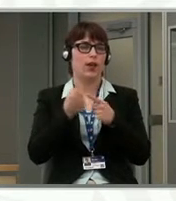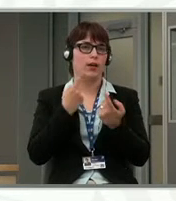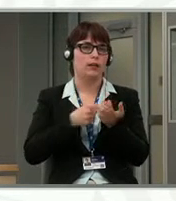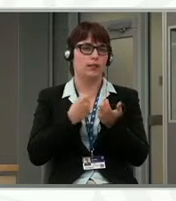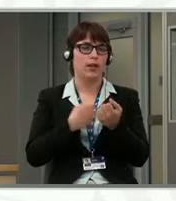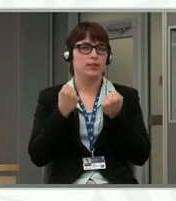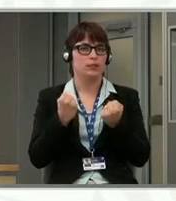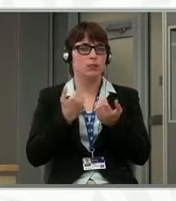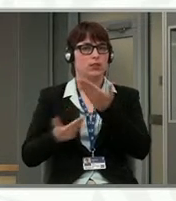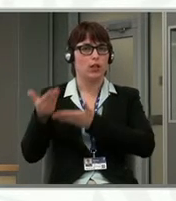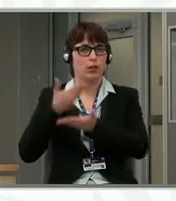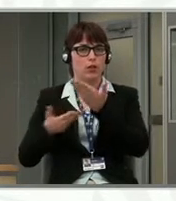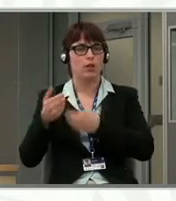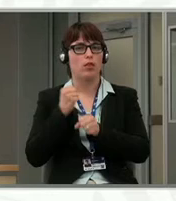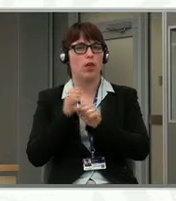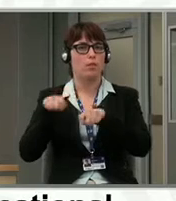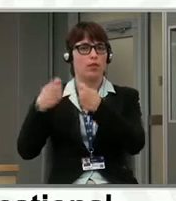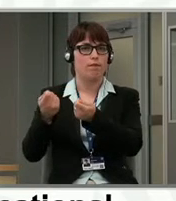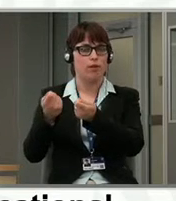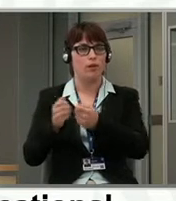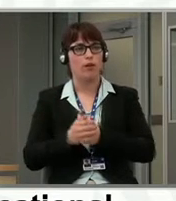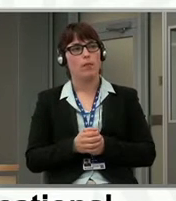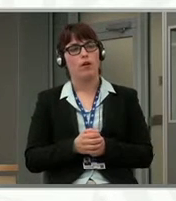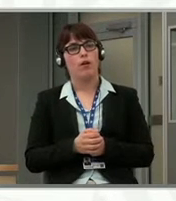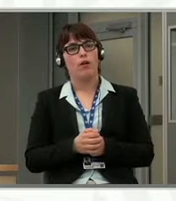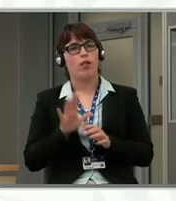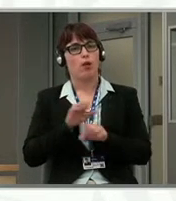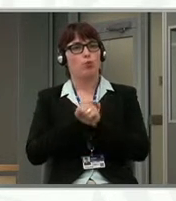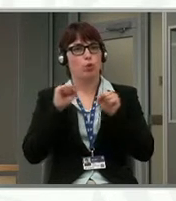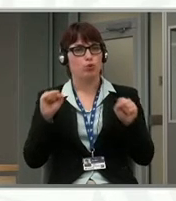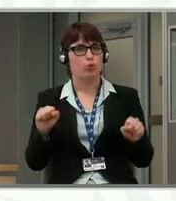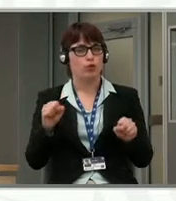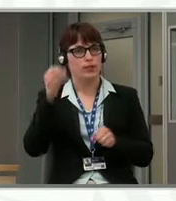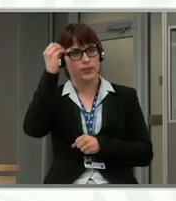strengthen vocational training, including the cooperation with employers,